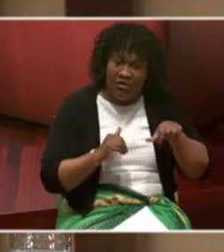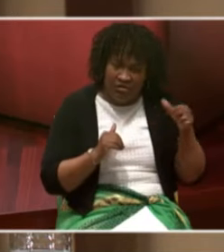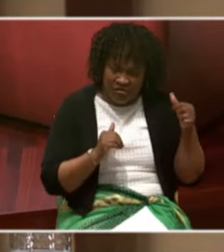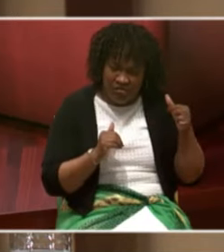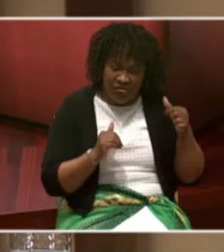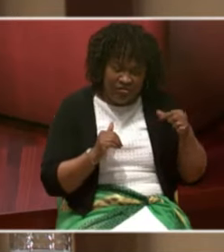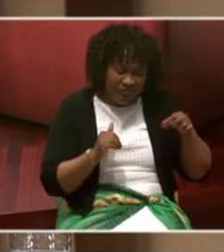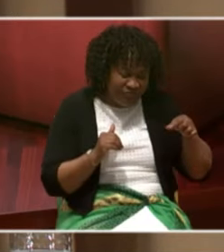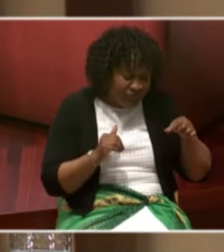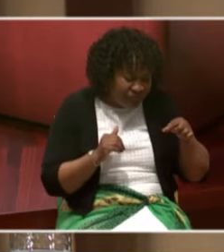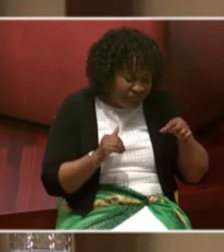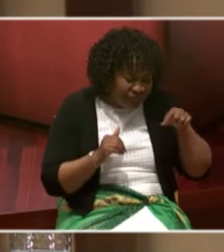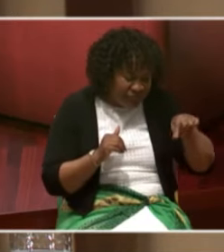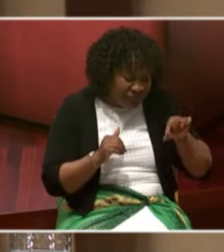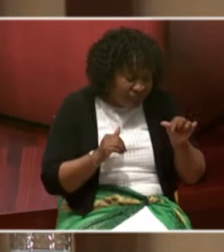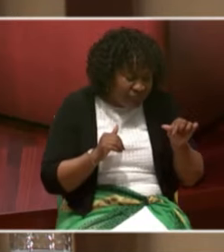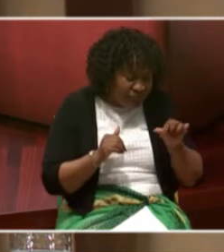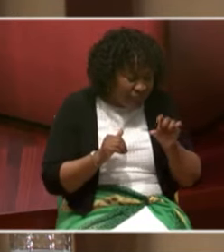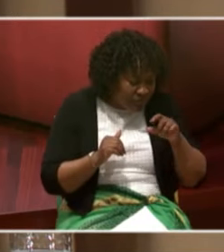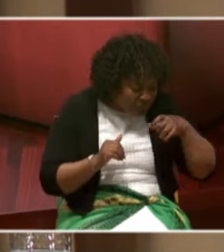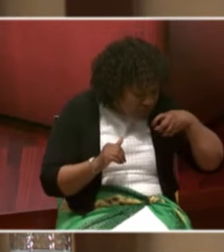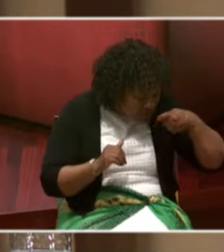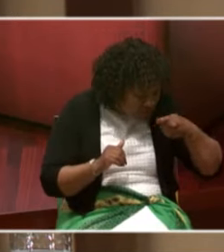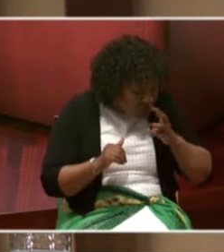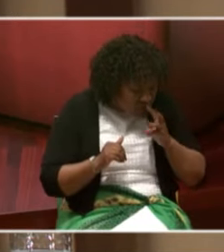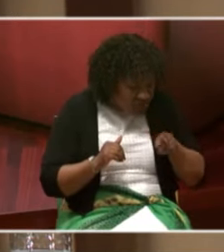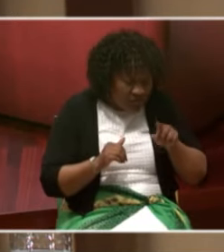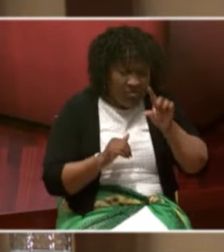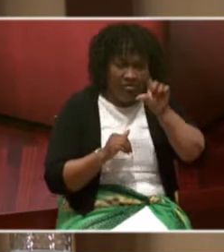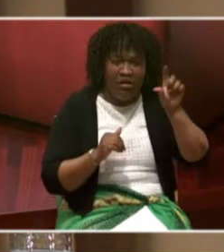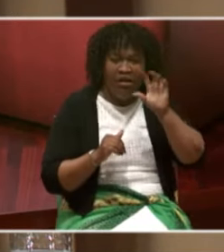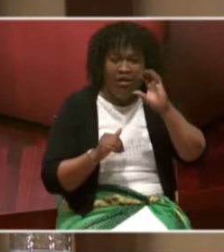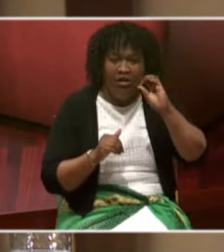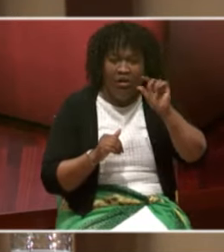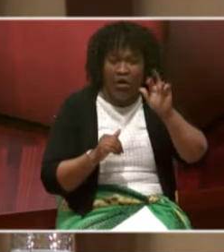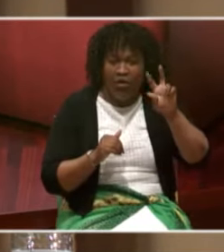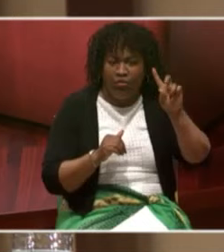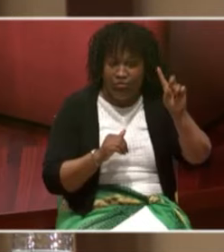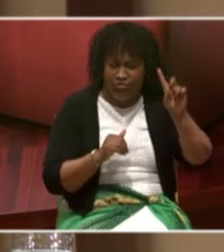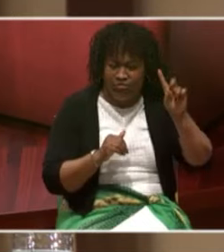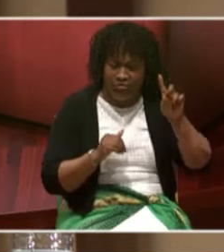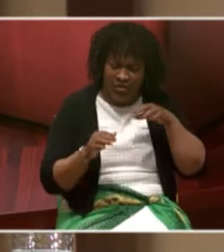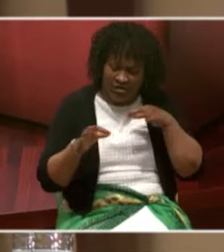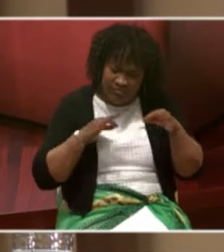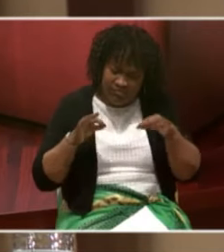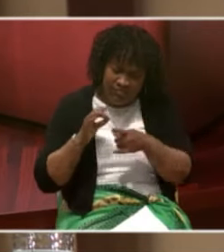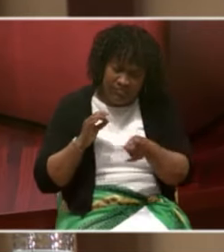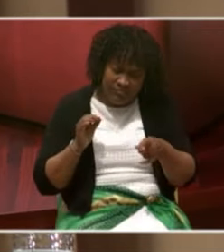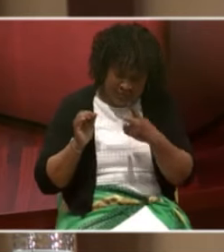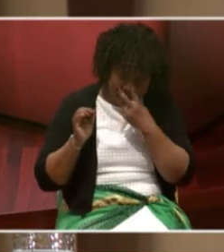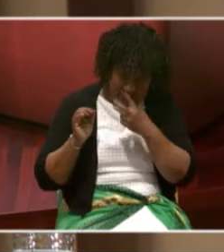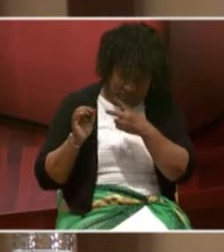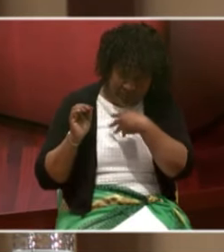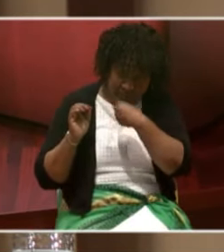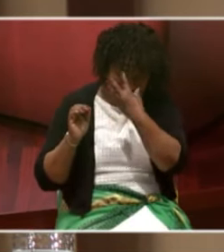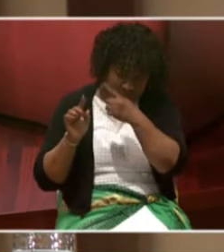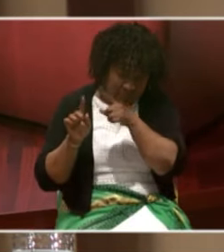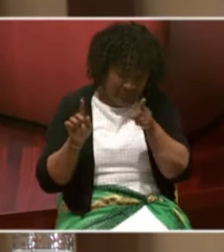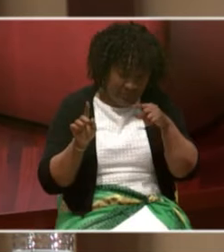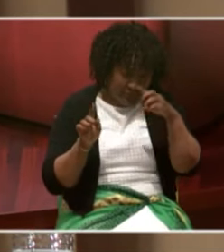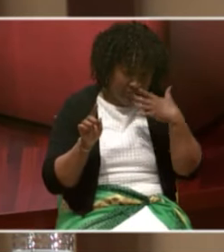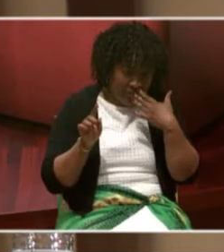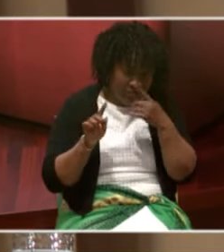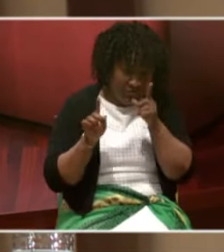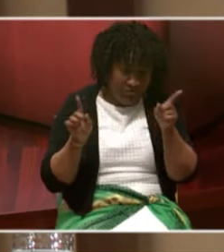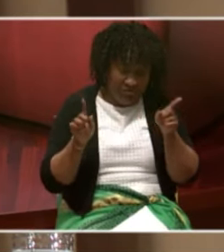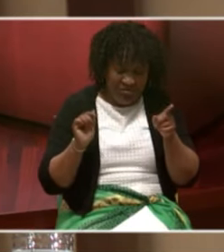little children walking with the wind, but we never left the house. And I said to them, we all are